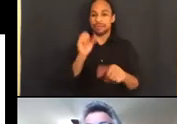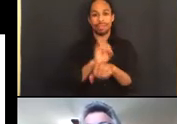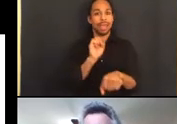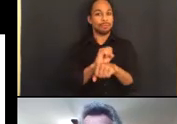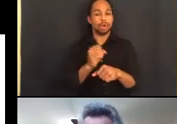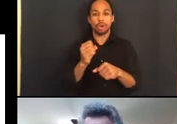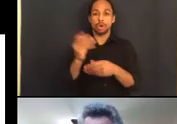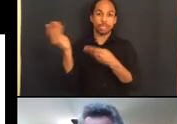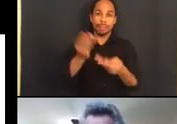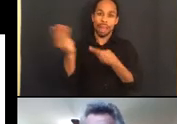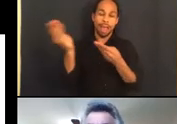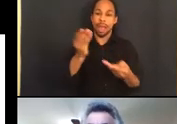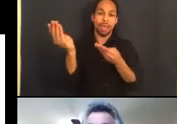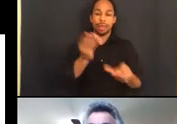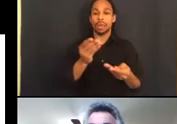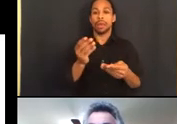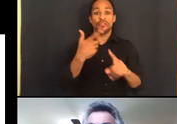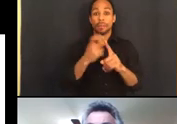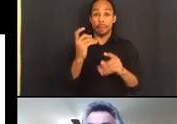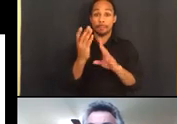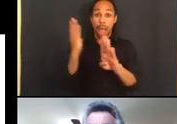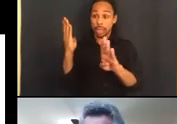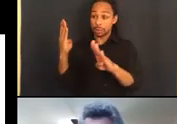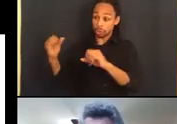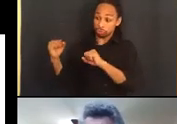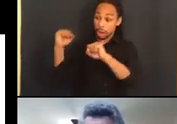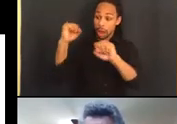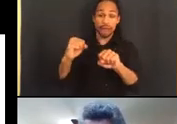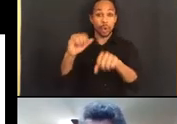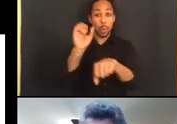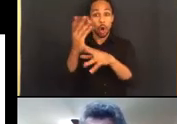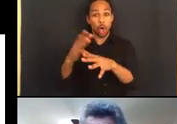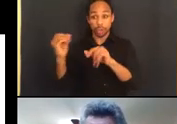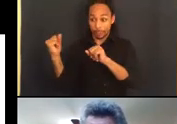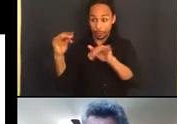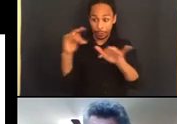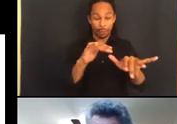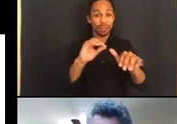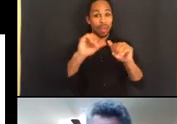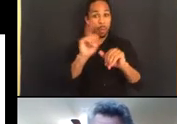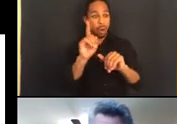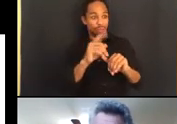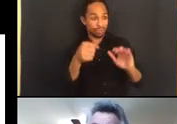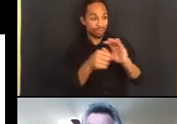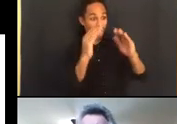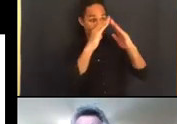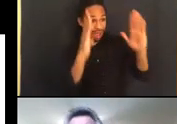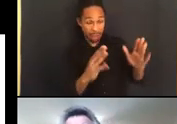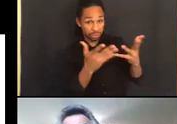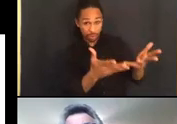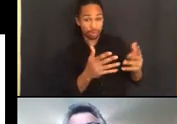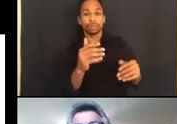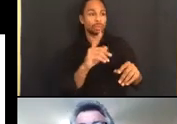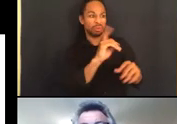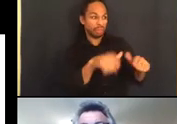from the buses that bring workers up to how they are housed to where they live.